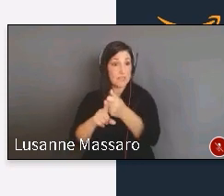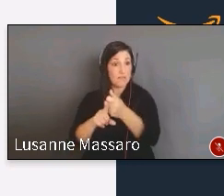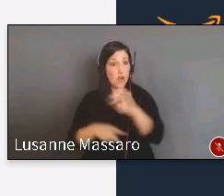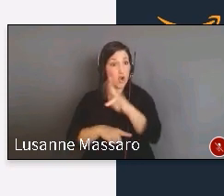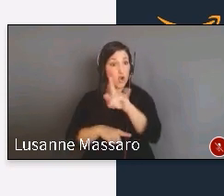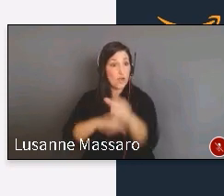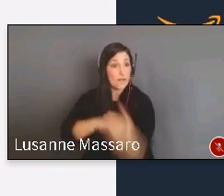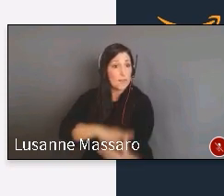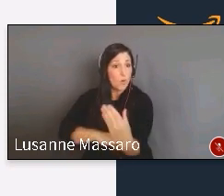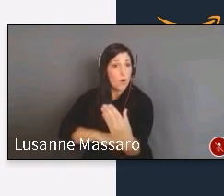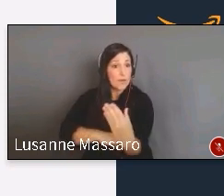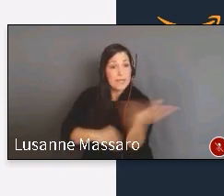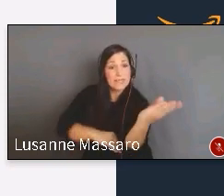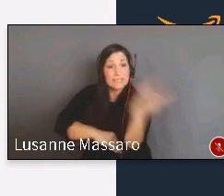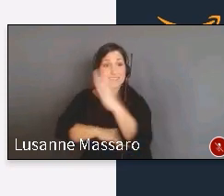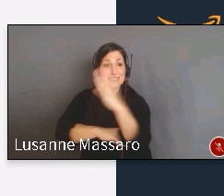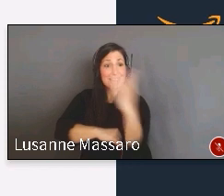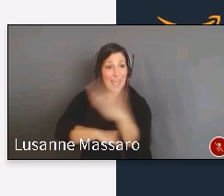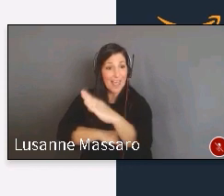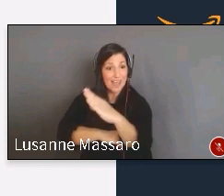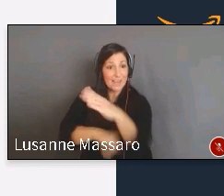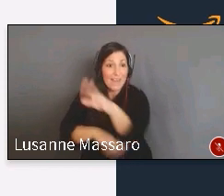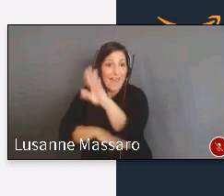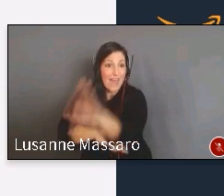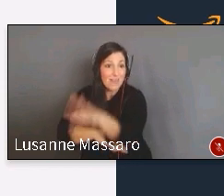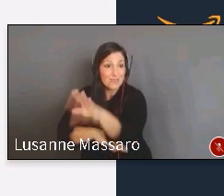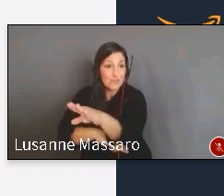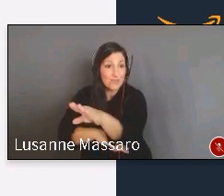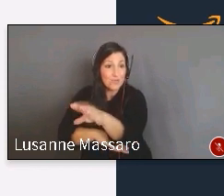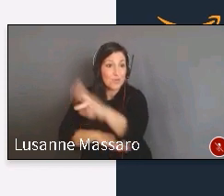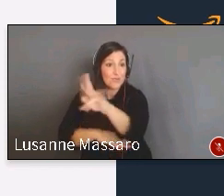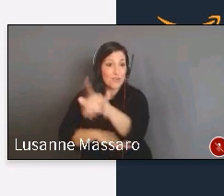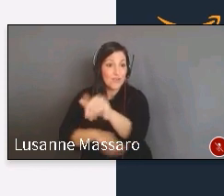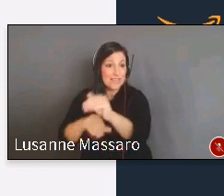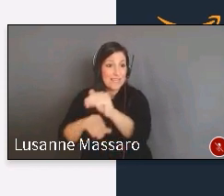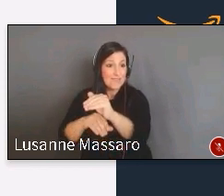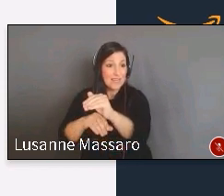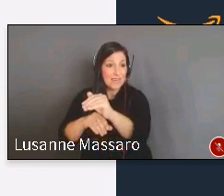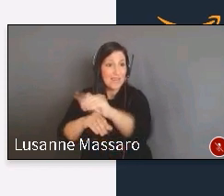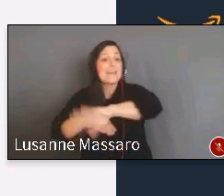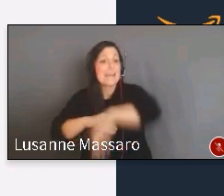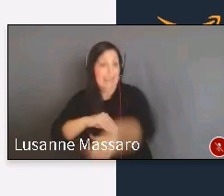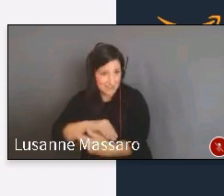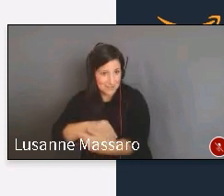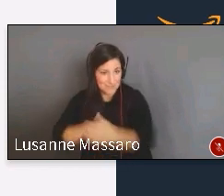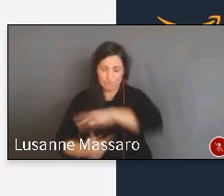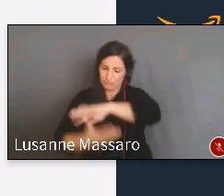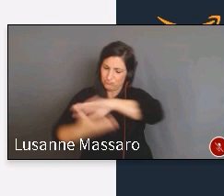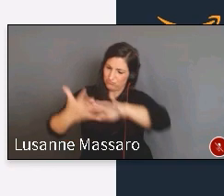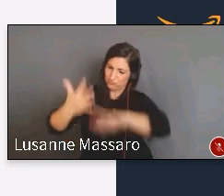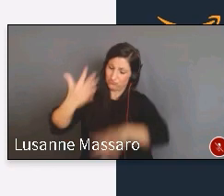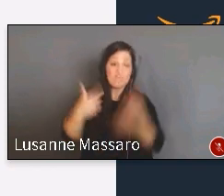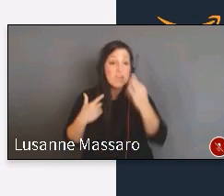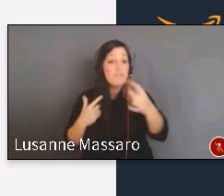afternoon, early evening, and nights. So if you're looking for a part-time schedule, this